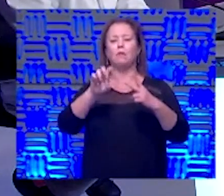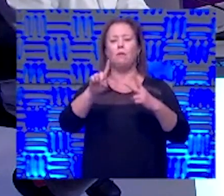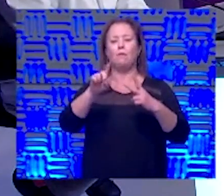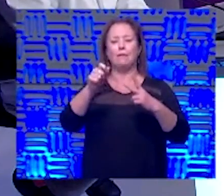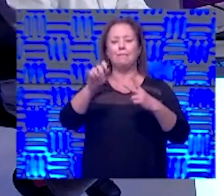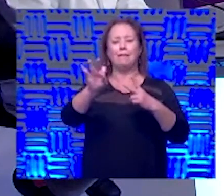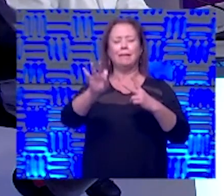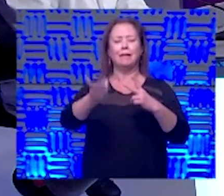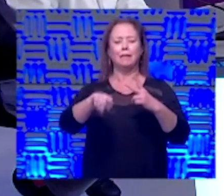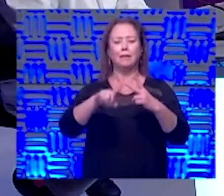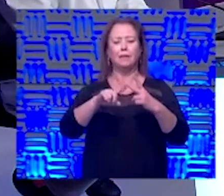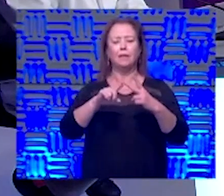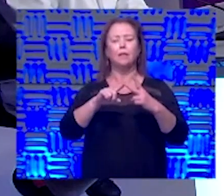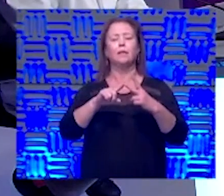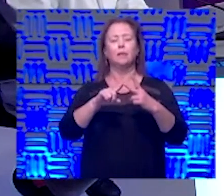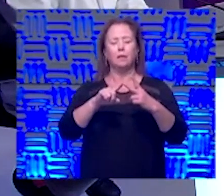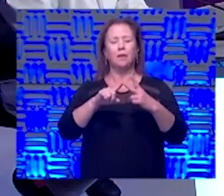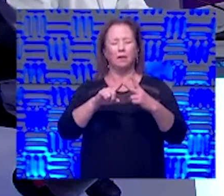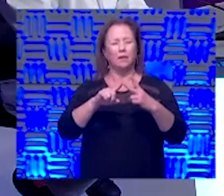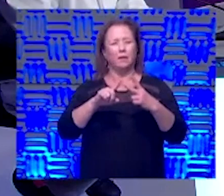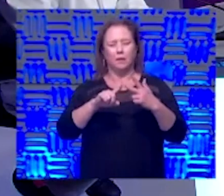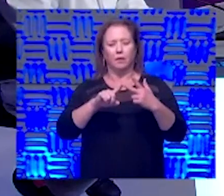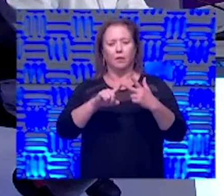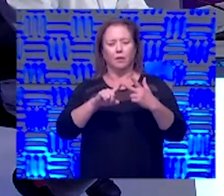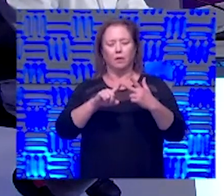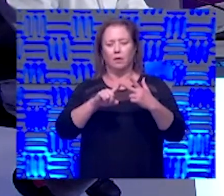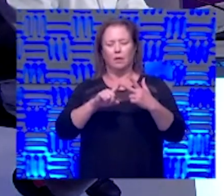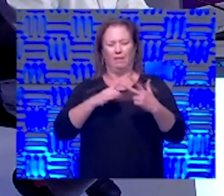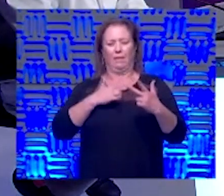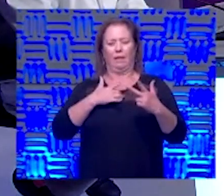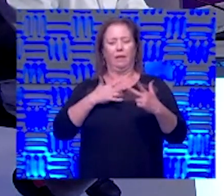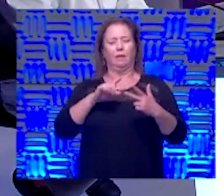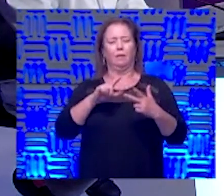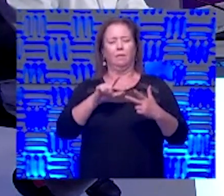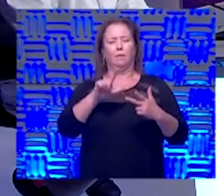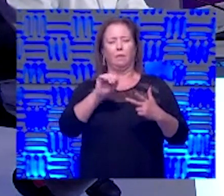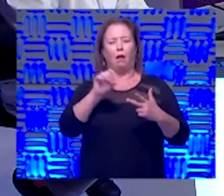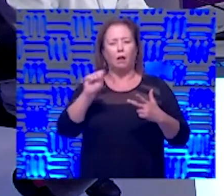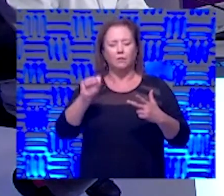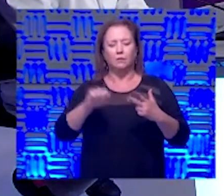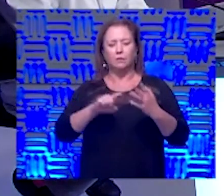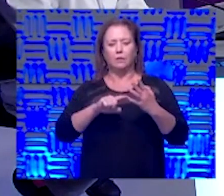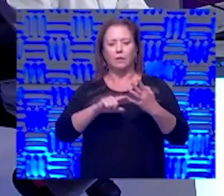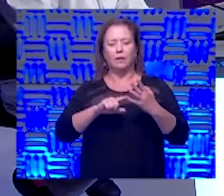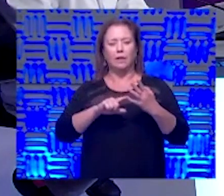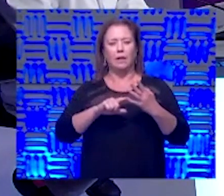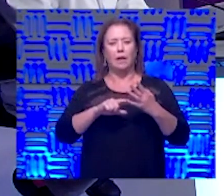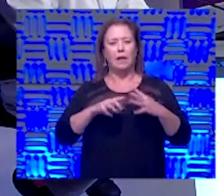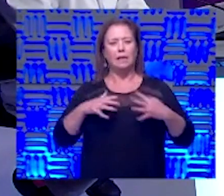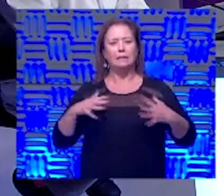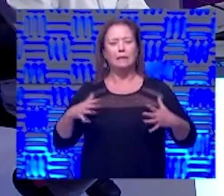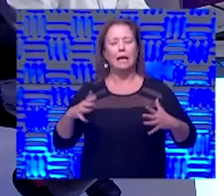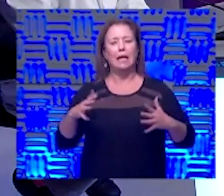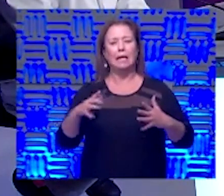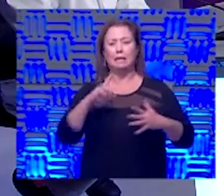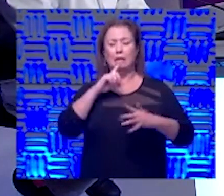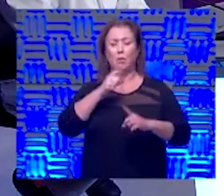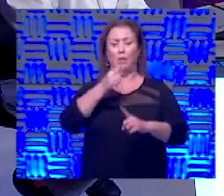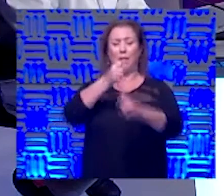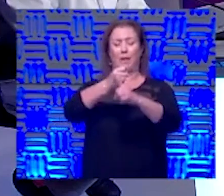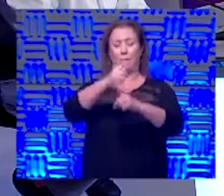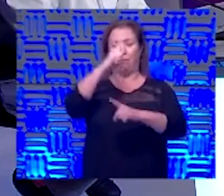COVID-19, and there's just a great sense of loss and anxiety, and that can really affect our